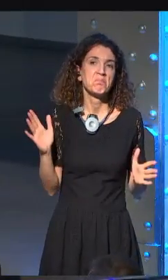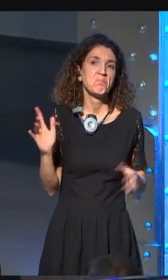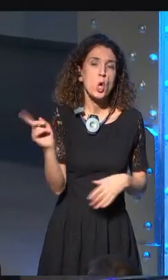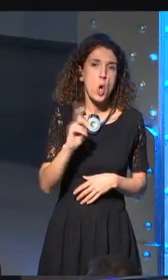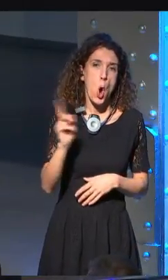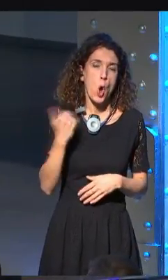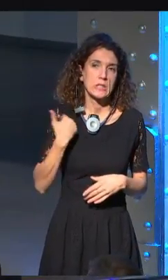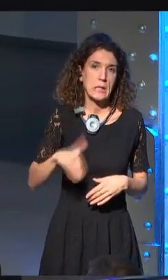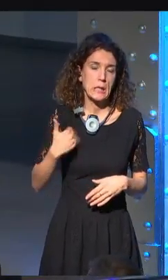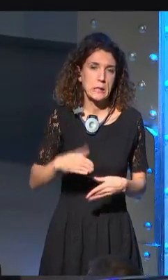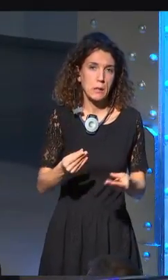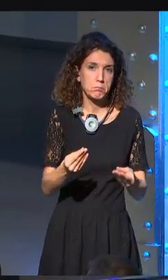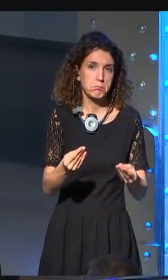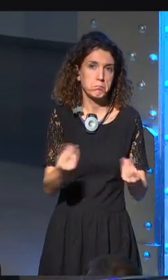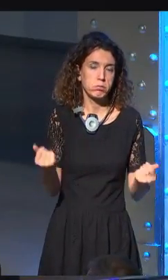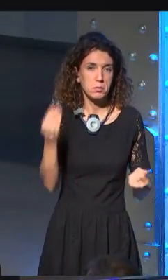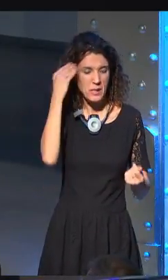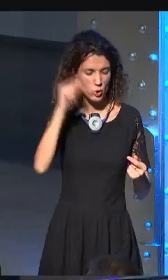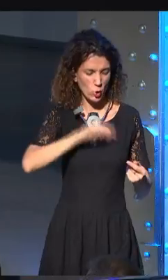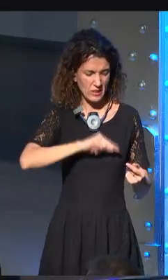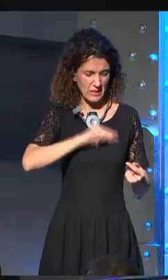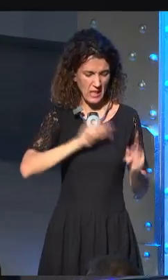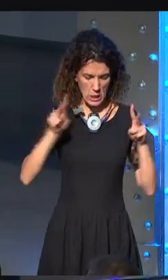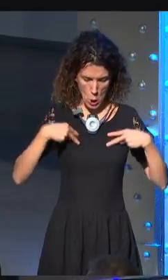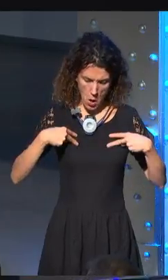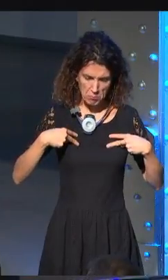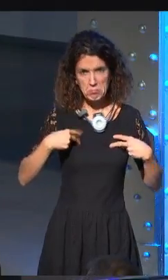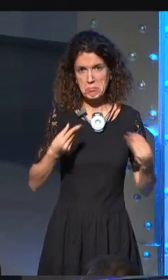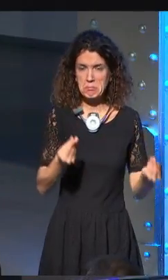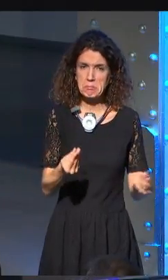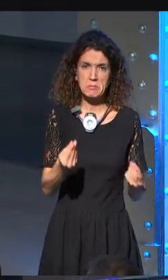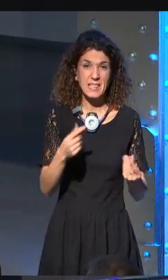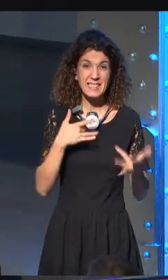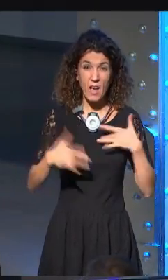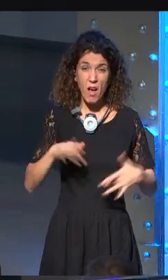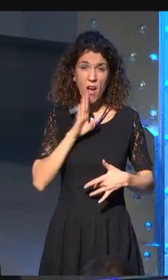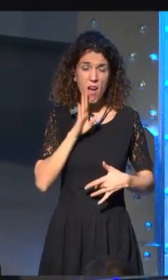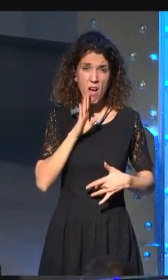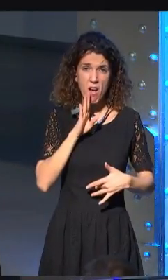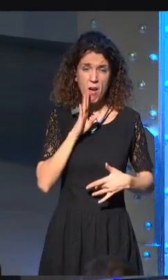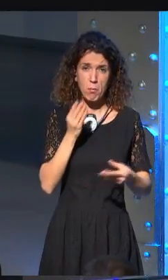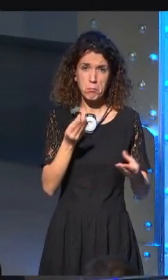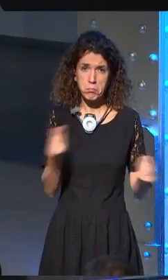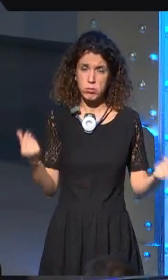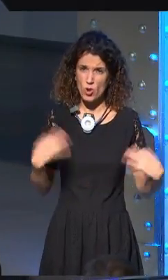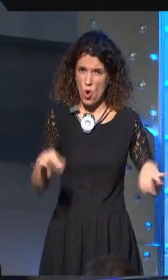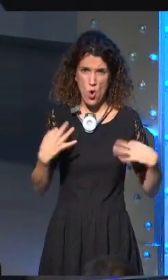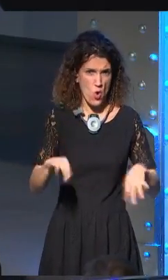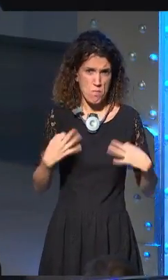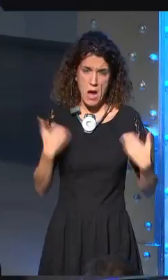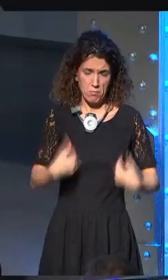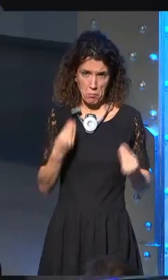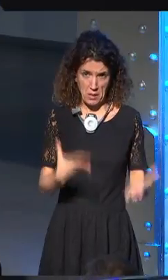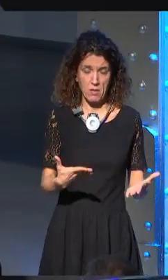As far as things that I could feel and, you know, symptoms, I'm back to normal. Now, of course, a lot of